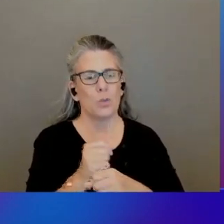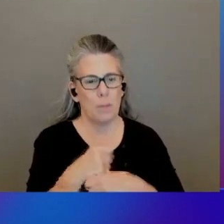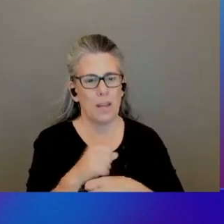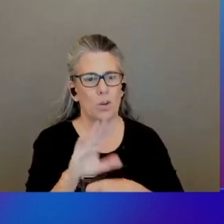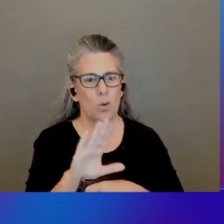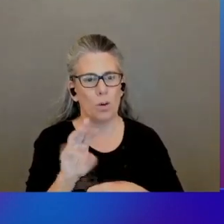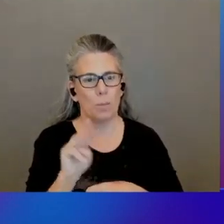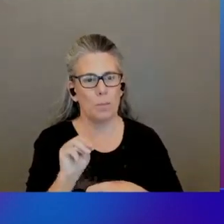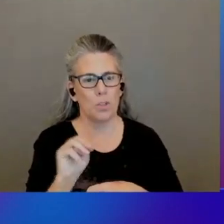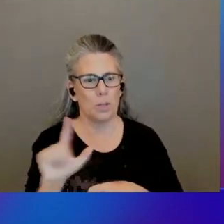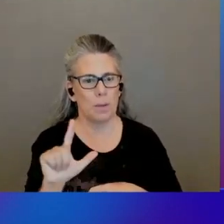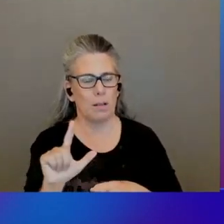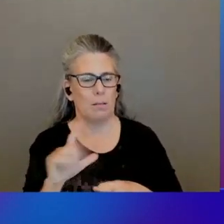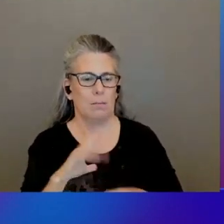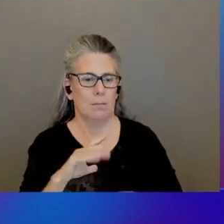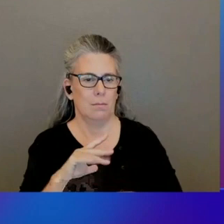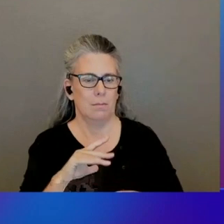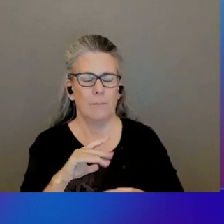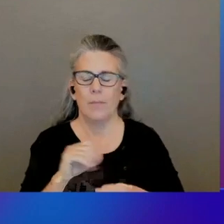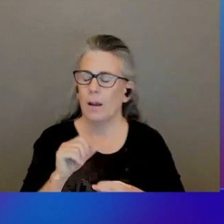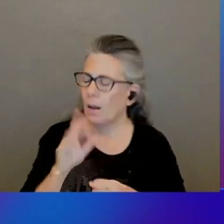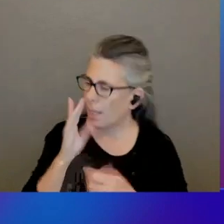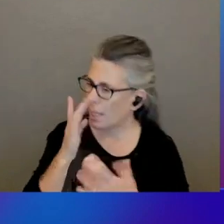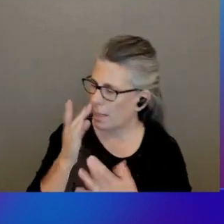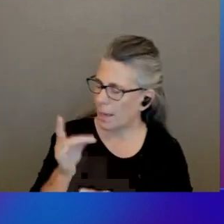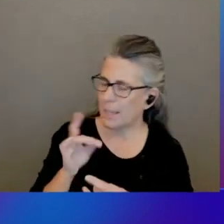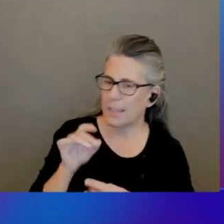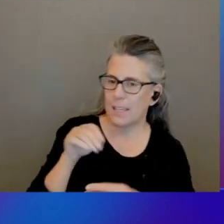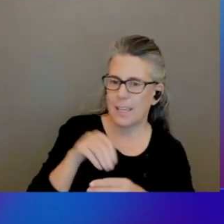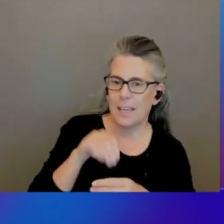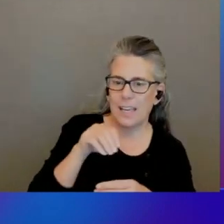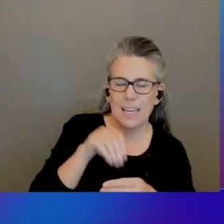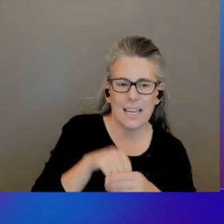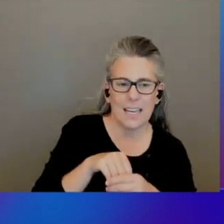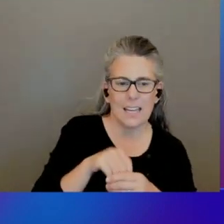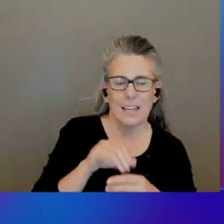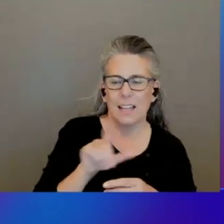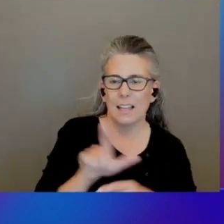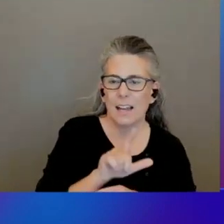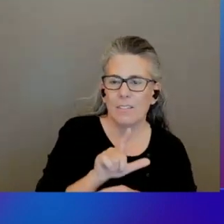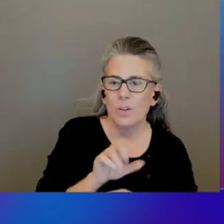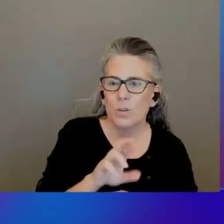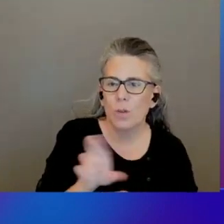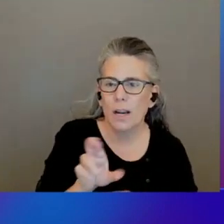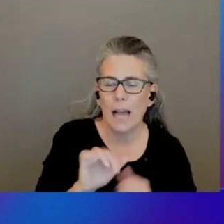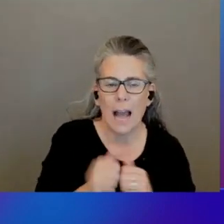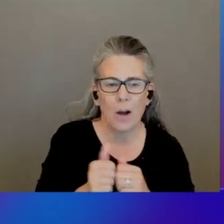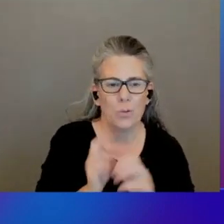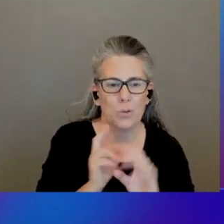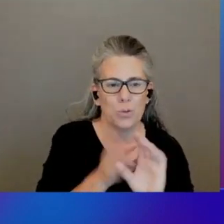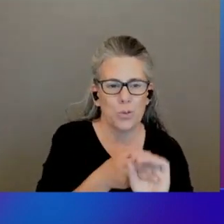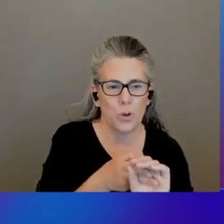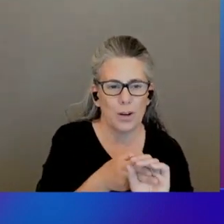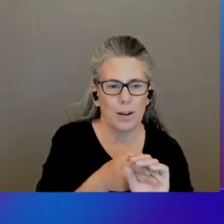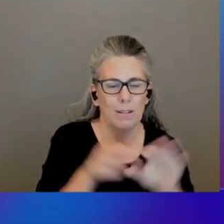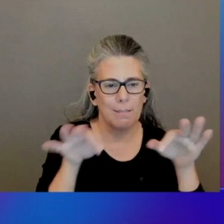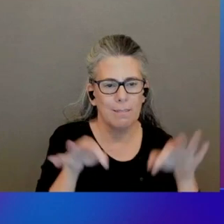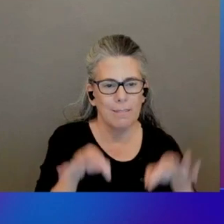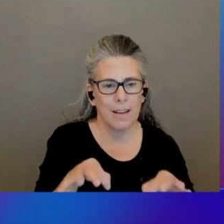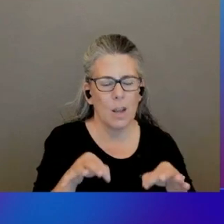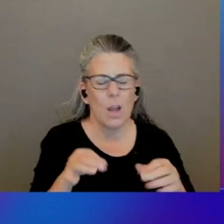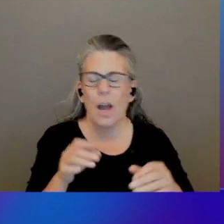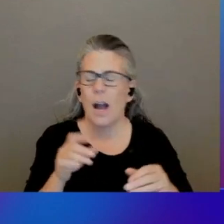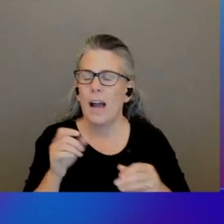that visualization of the inner, left, right, and outer join. That's one of those things that I've been doing SQL for years, but I always have to Google, okay, which join do I need